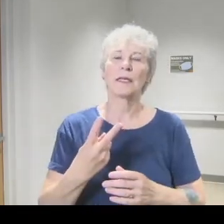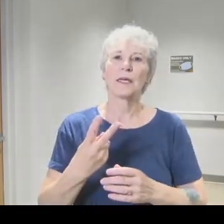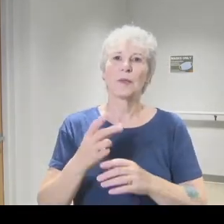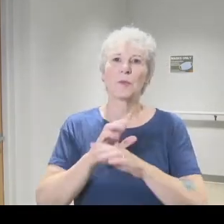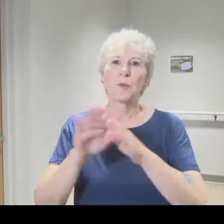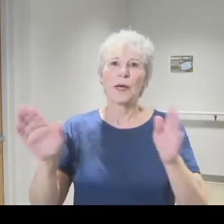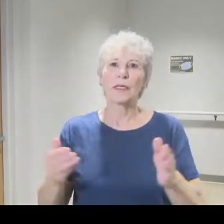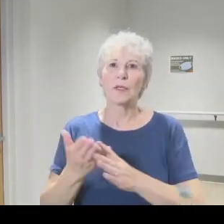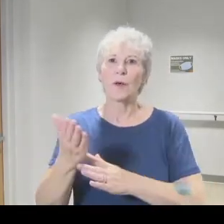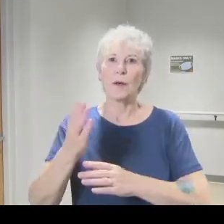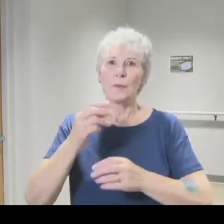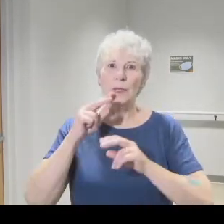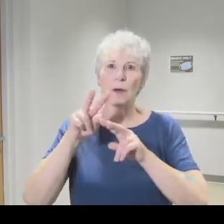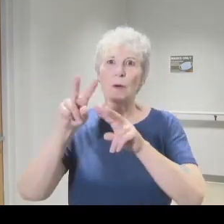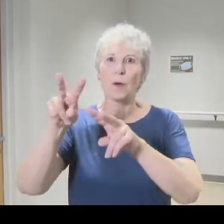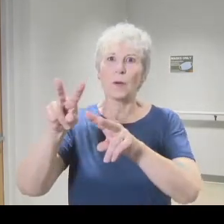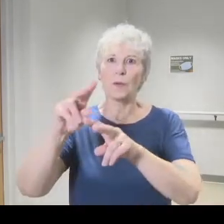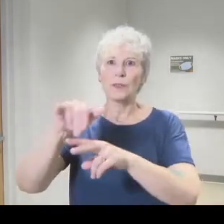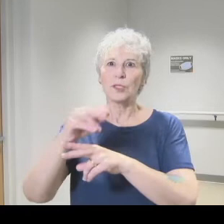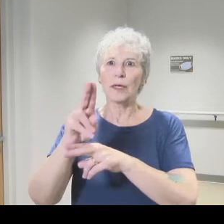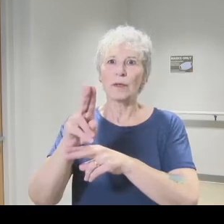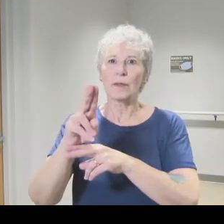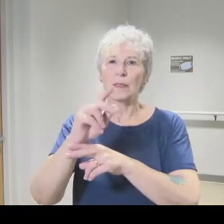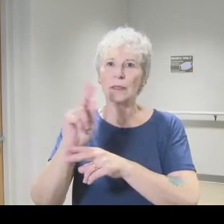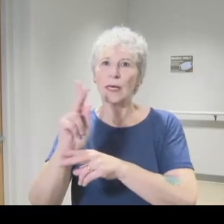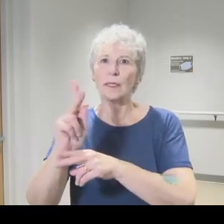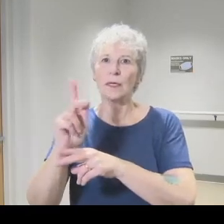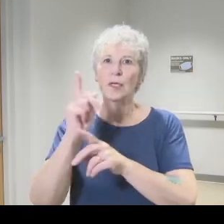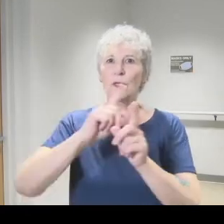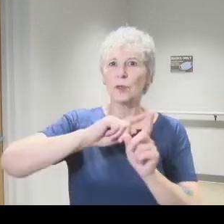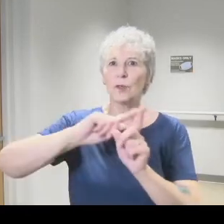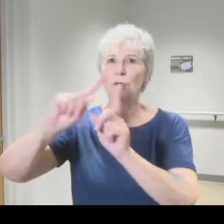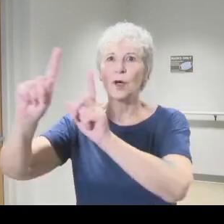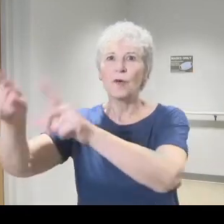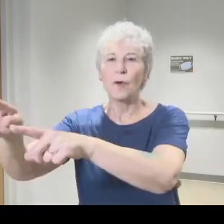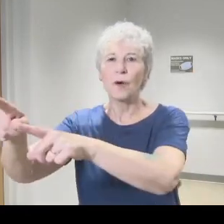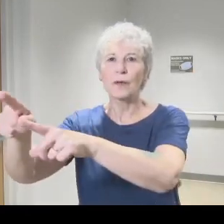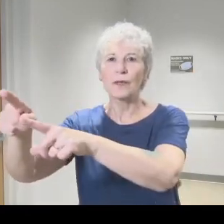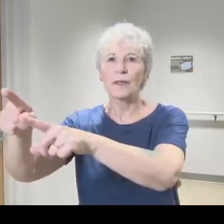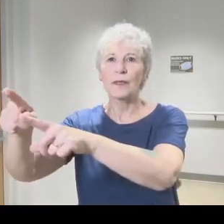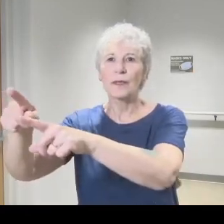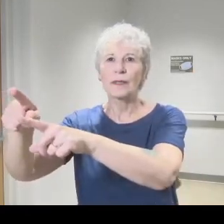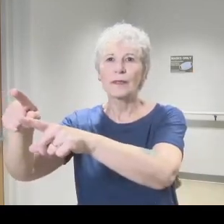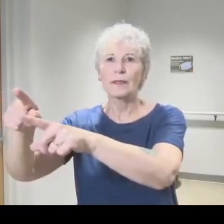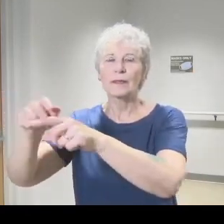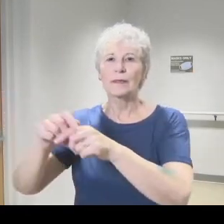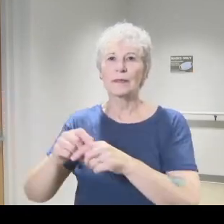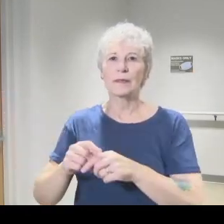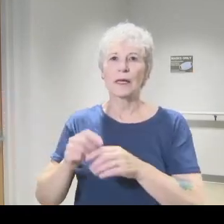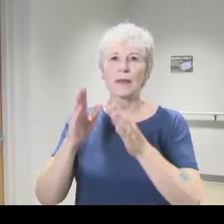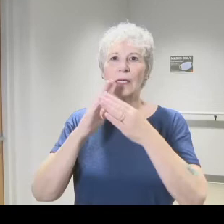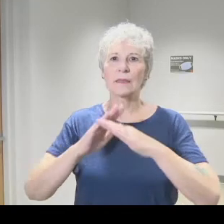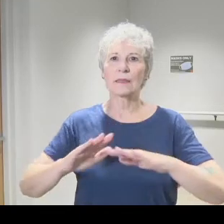and says, "Behold, Jeremy, Kayla, go forth to the unreached." And then it all goes silent,